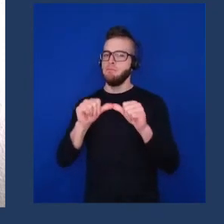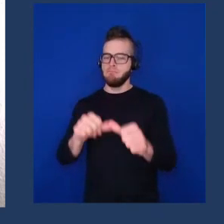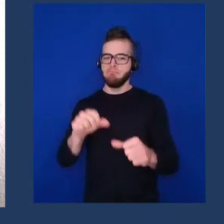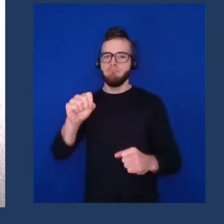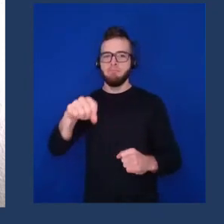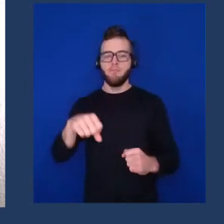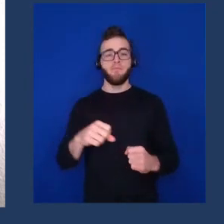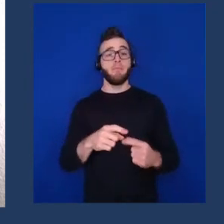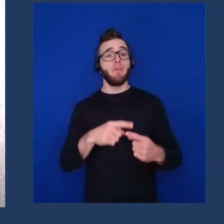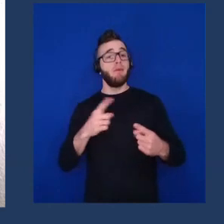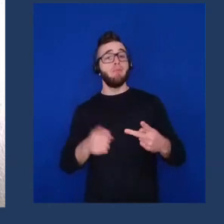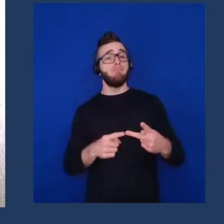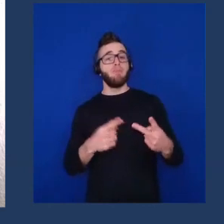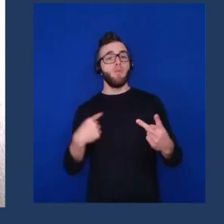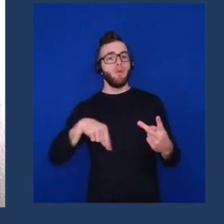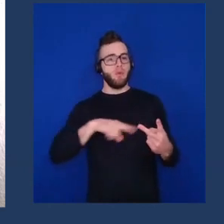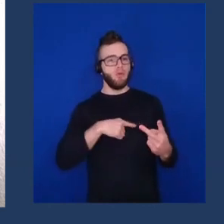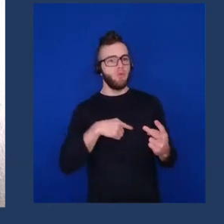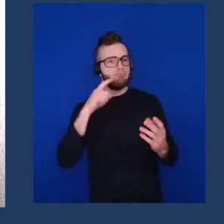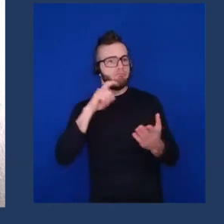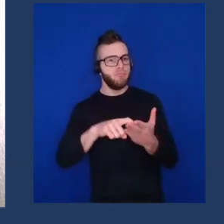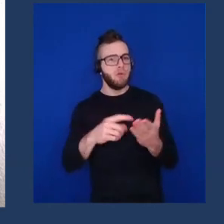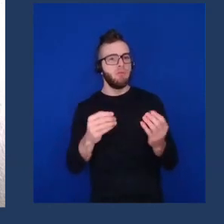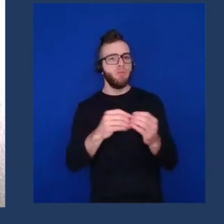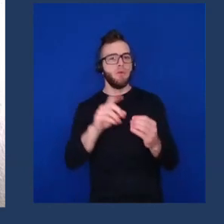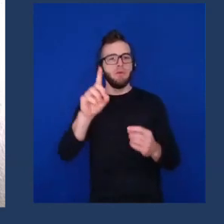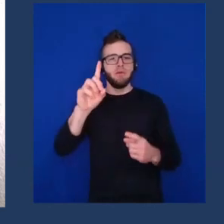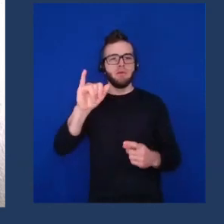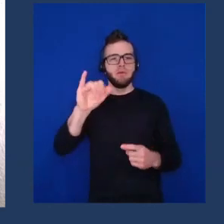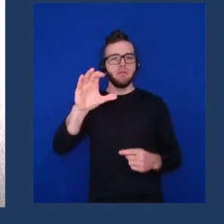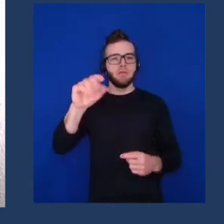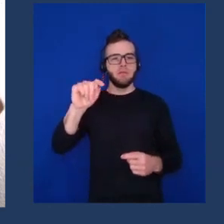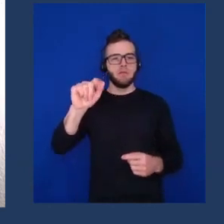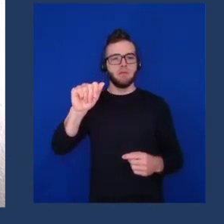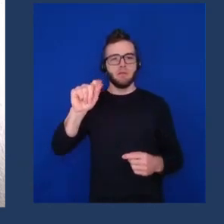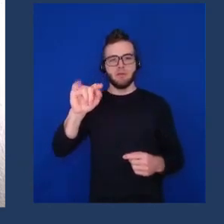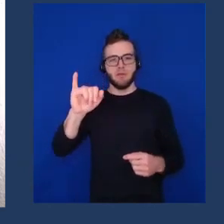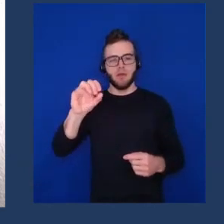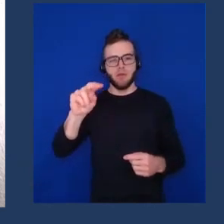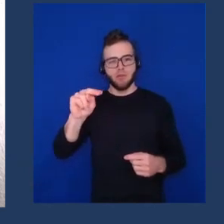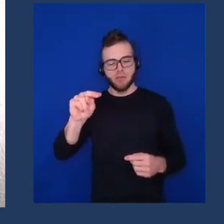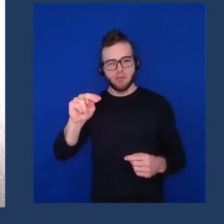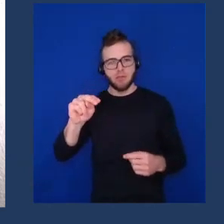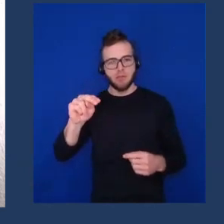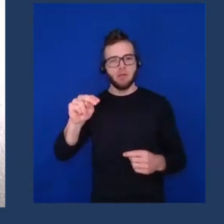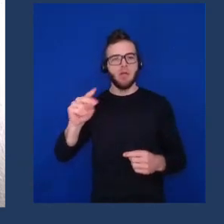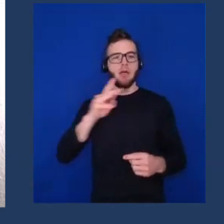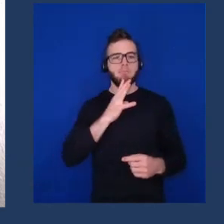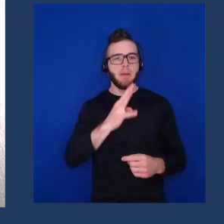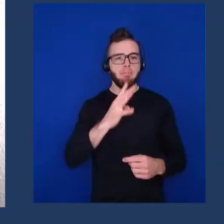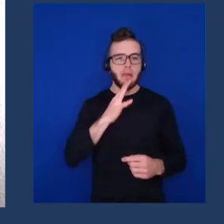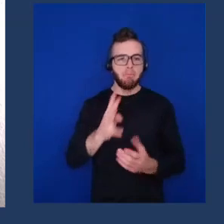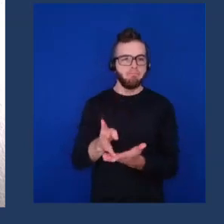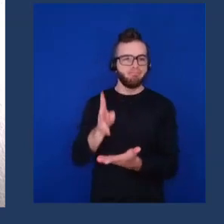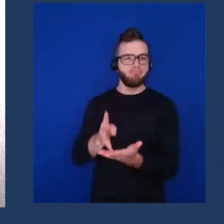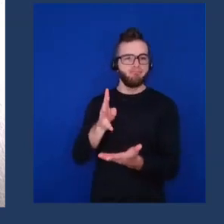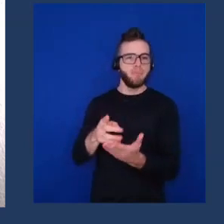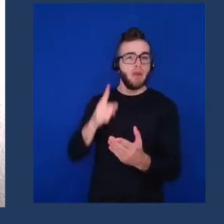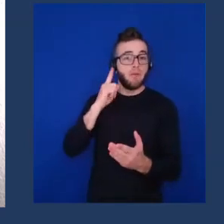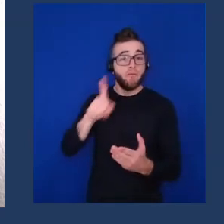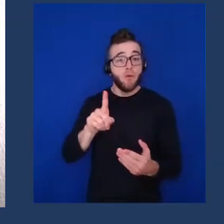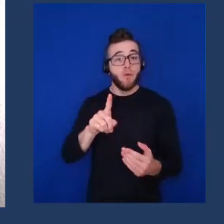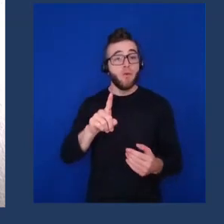see features like dictation, people using it for disability scenarios and not, and read